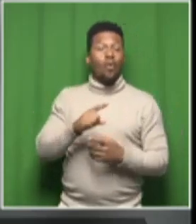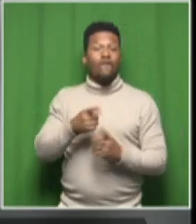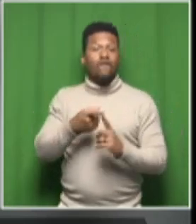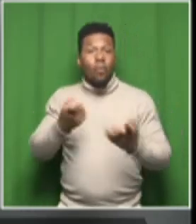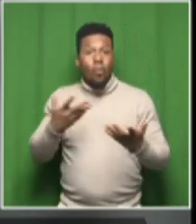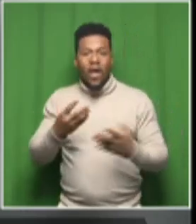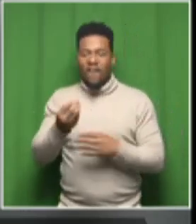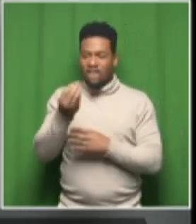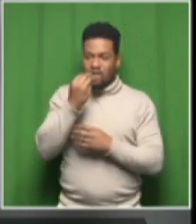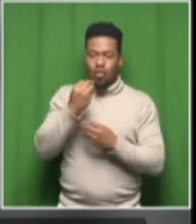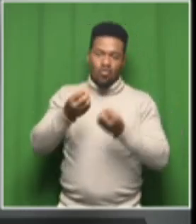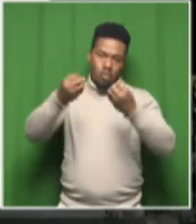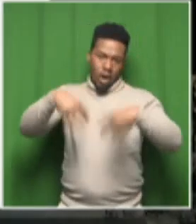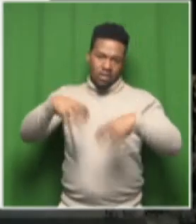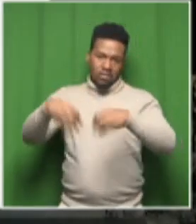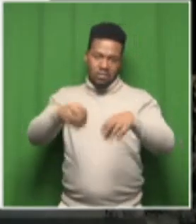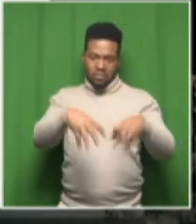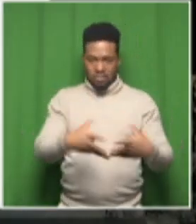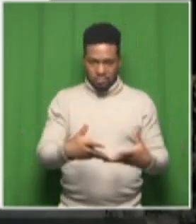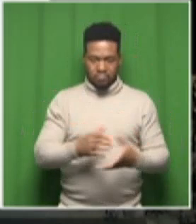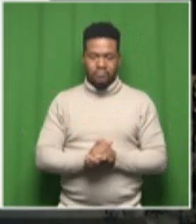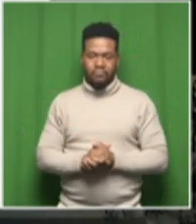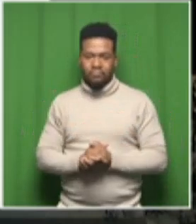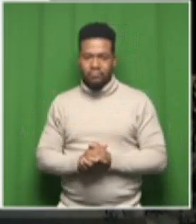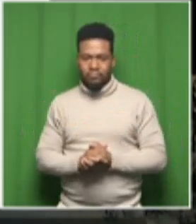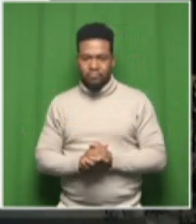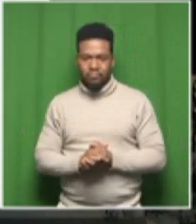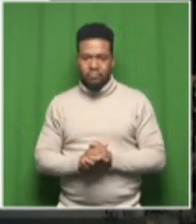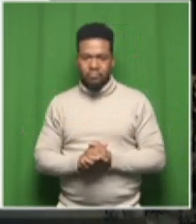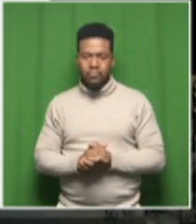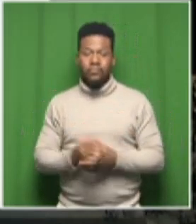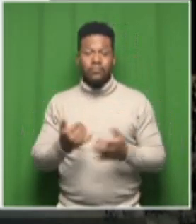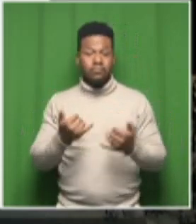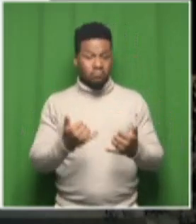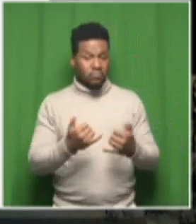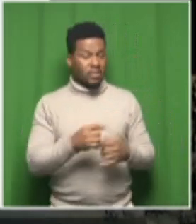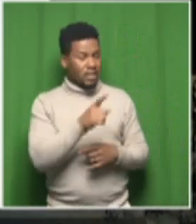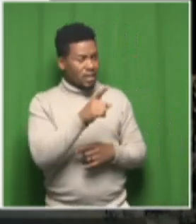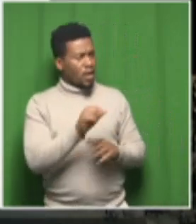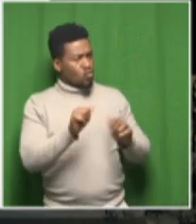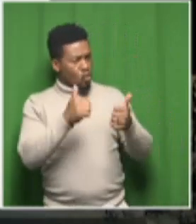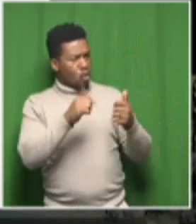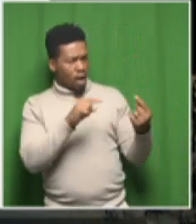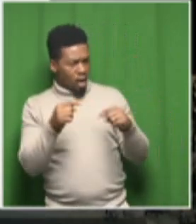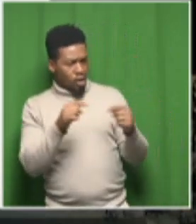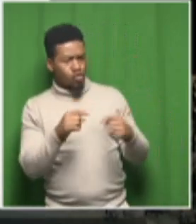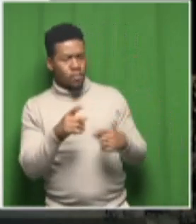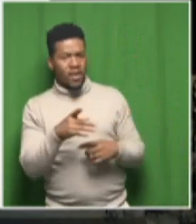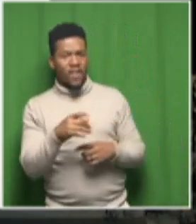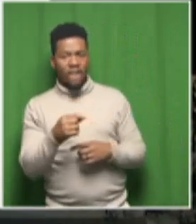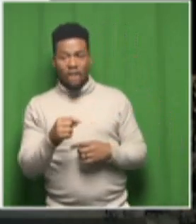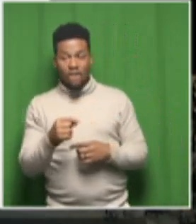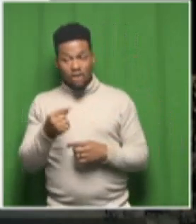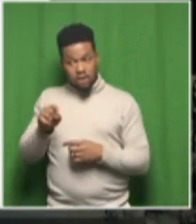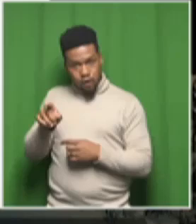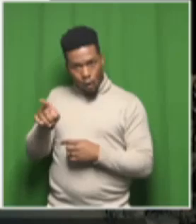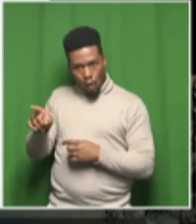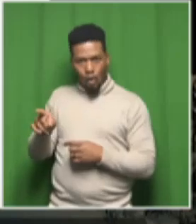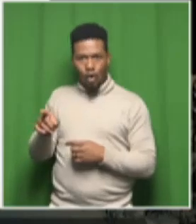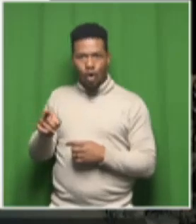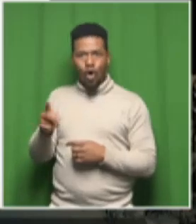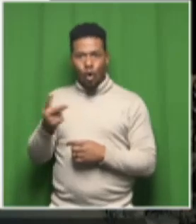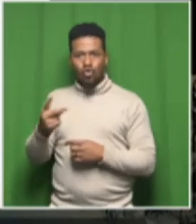two birds with one stone. But those are obviously valid arguments, both for and against, that policy, that food